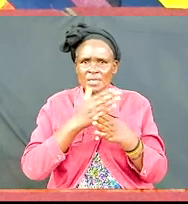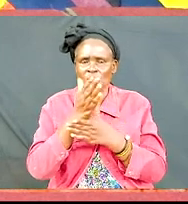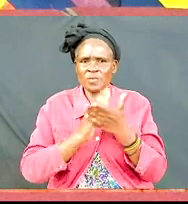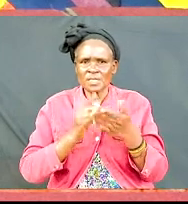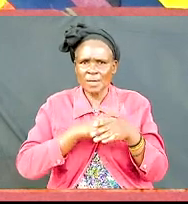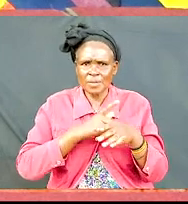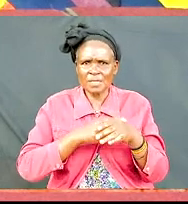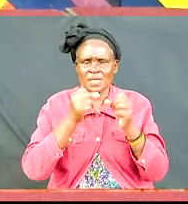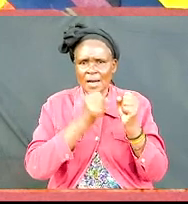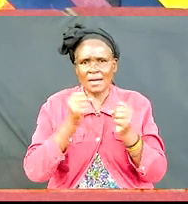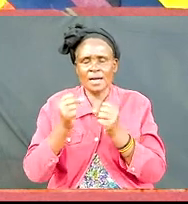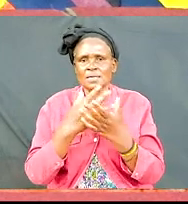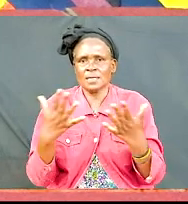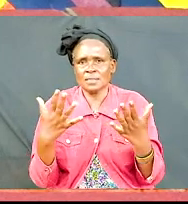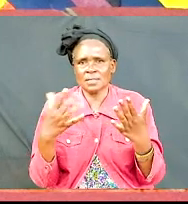competing interests in the world,